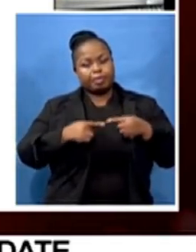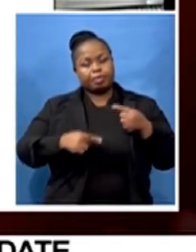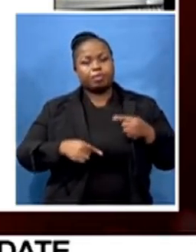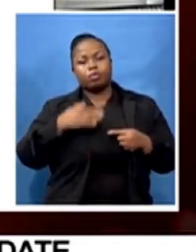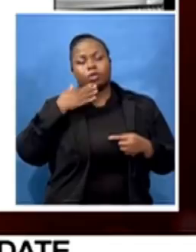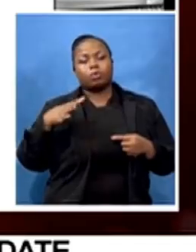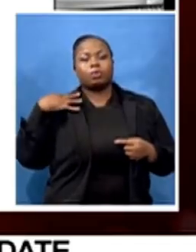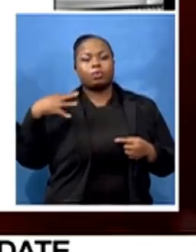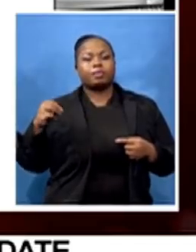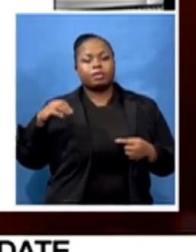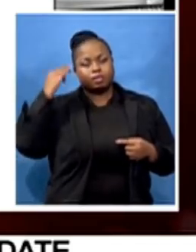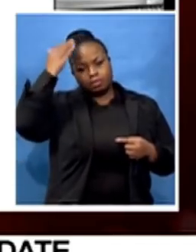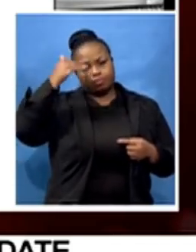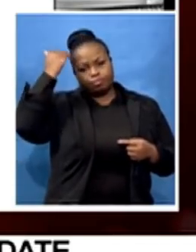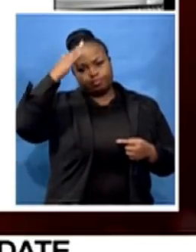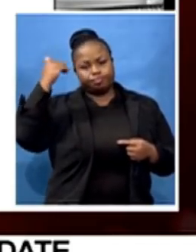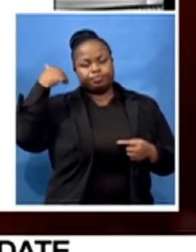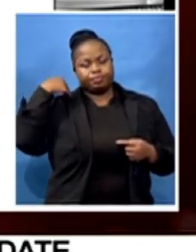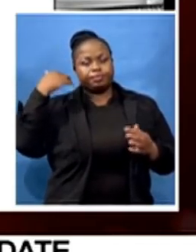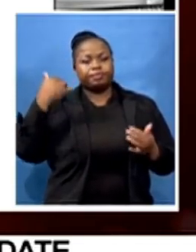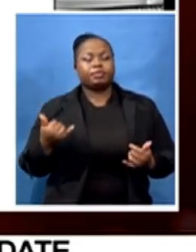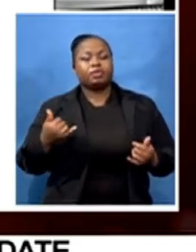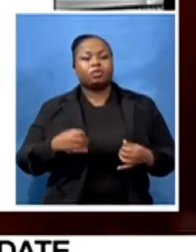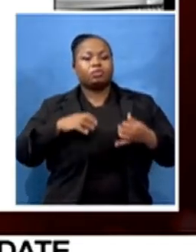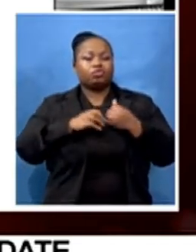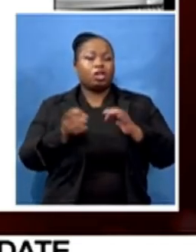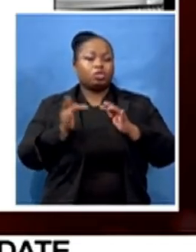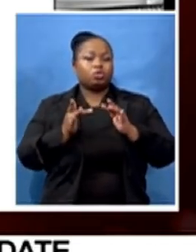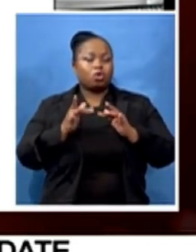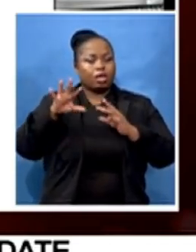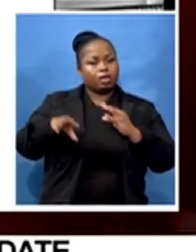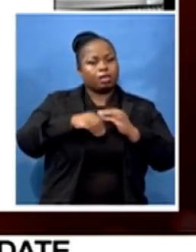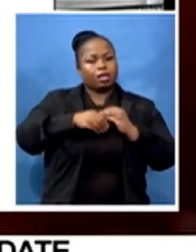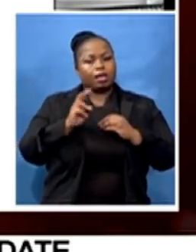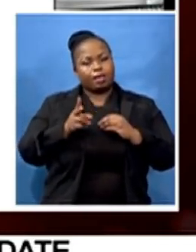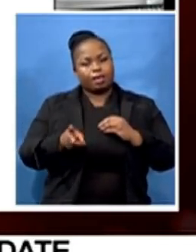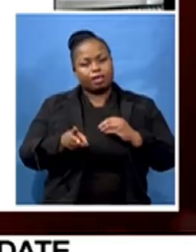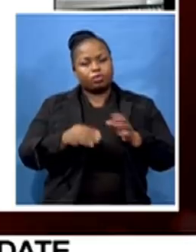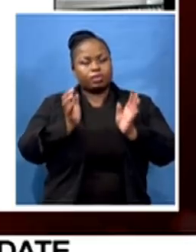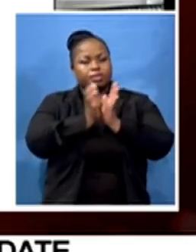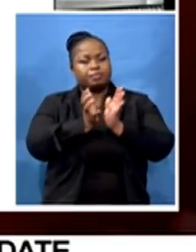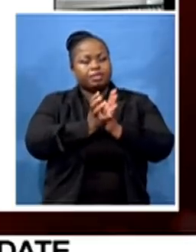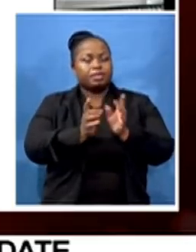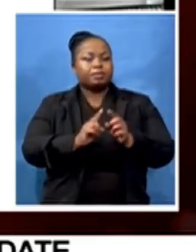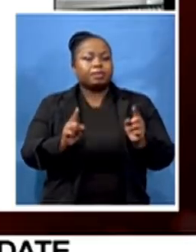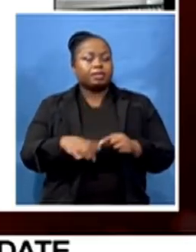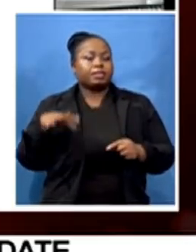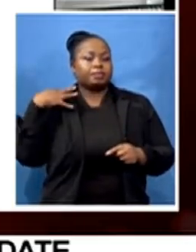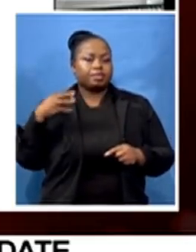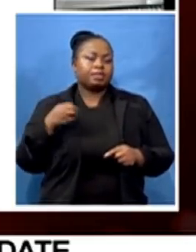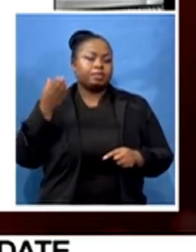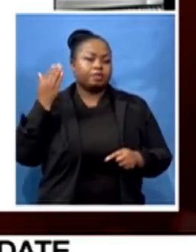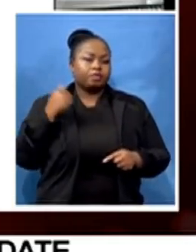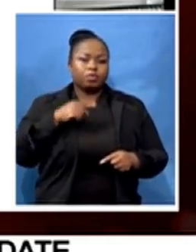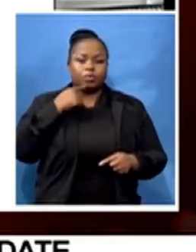Nkosazana Dlamini-Zuma. They are trying to re-establish connection. But basically, the minister was talking about this COVID-19 as